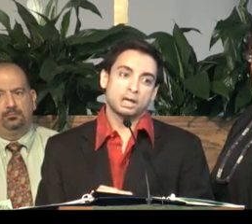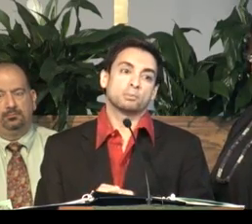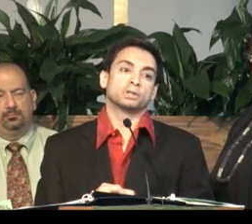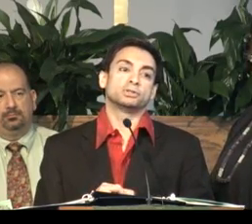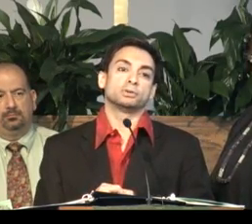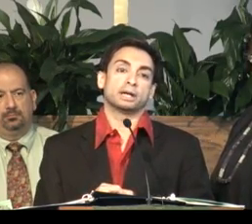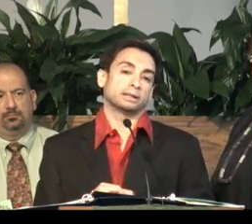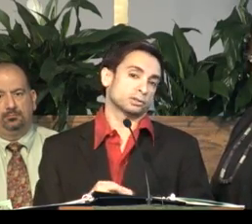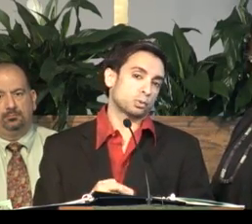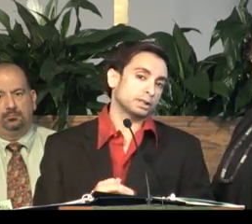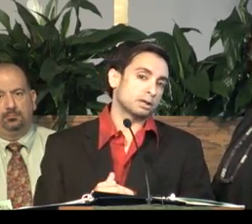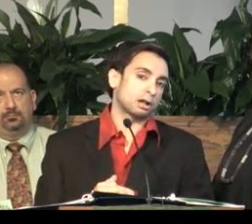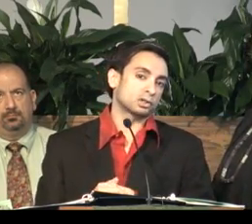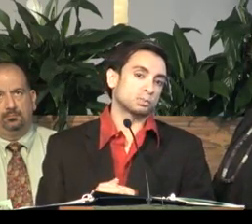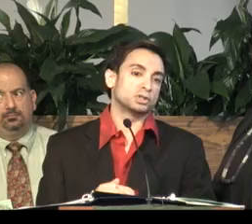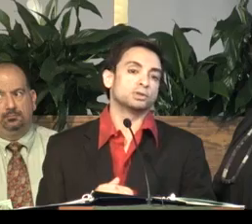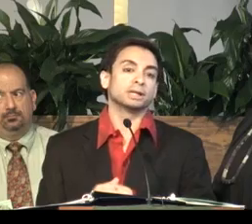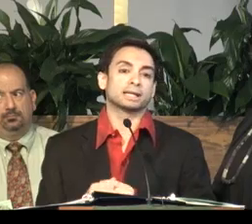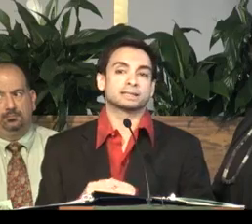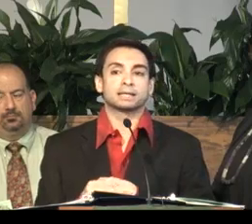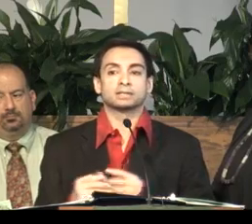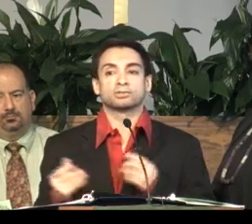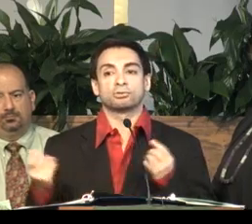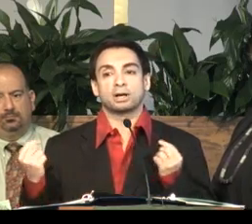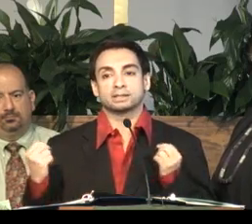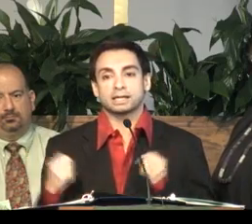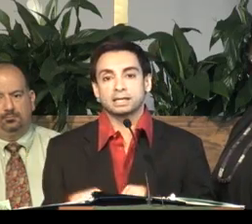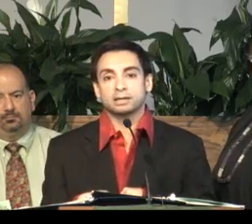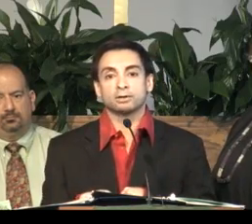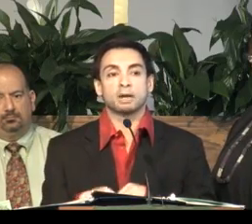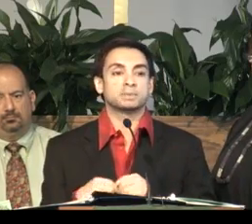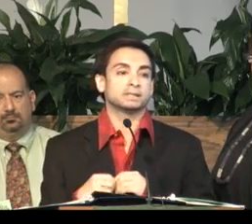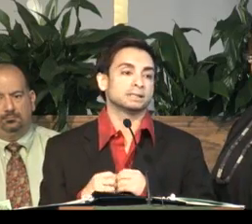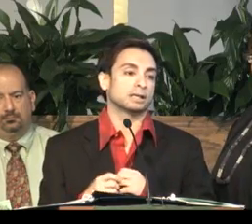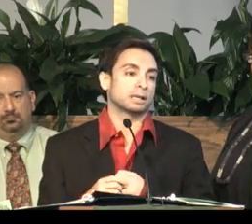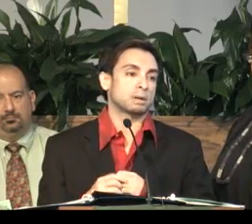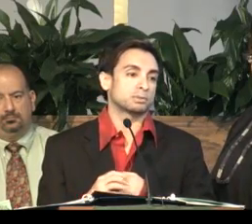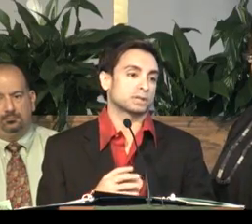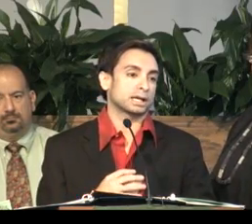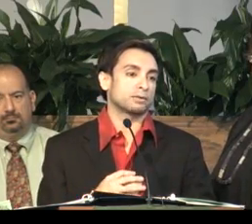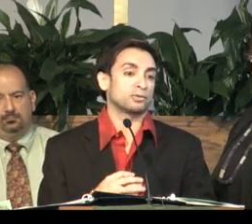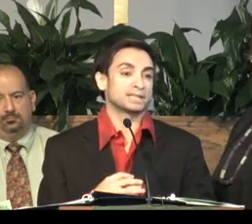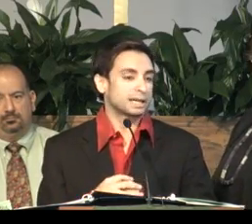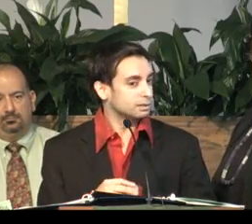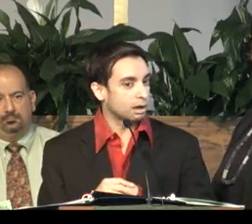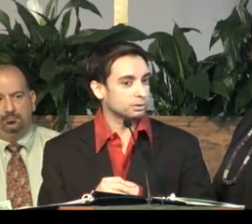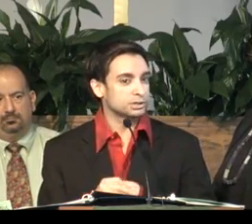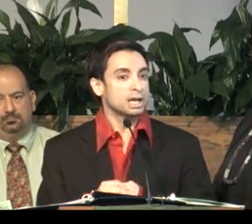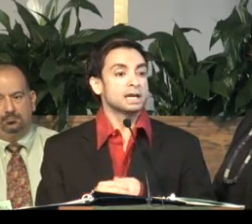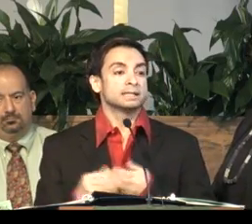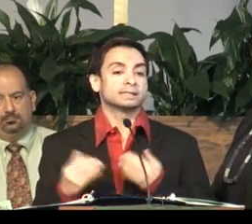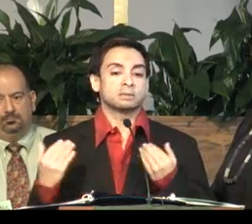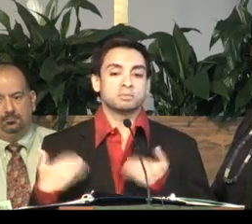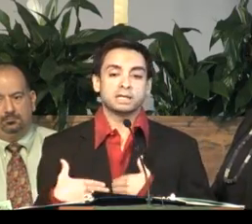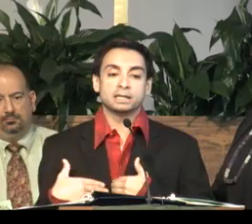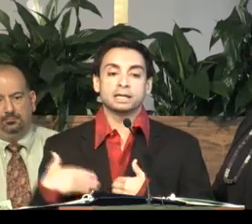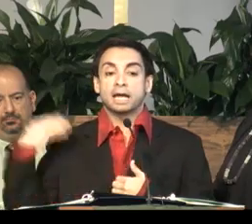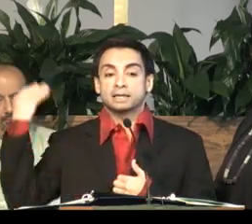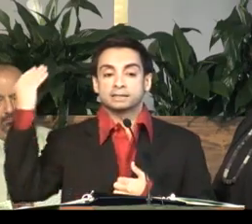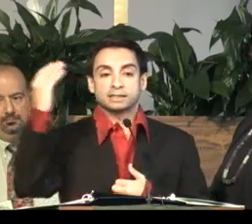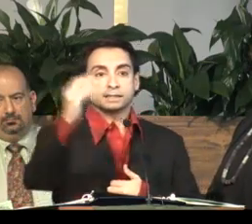goldstar.com. And they're $20, but you can get tickets through us here. MCCLA members can get them for $10. See